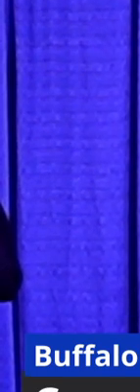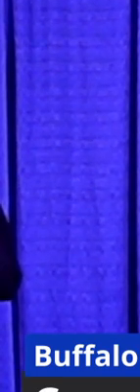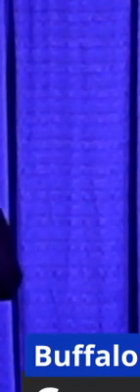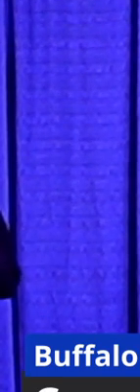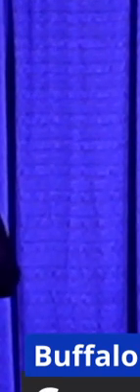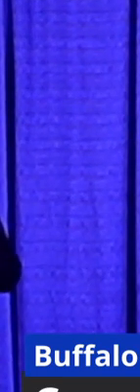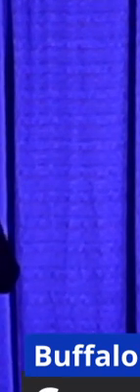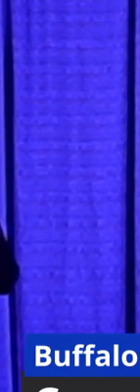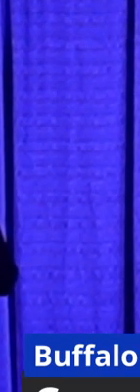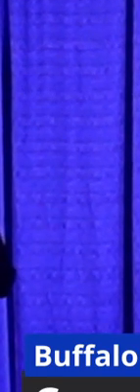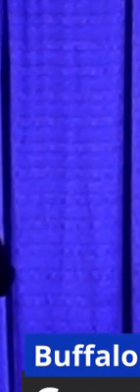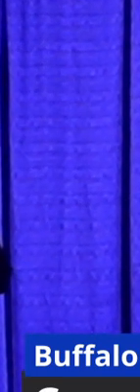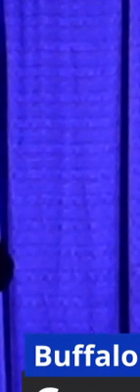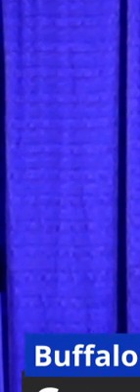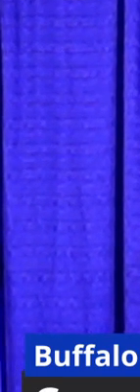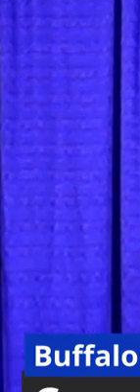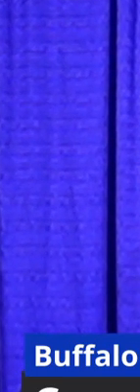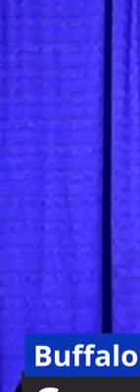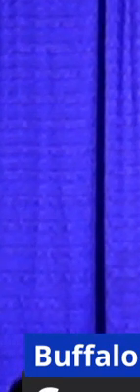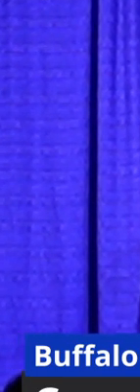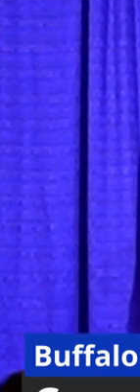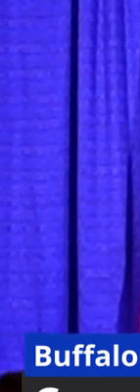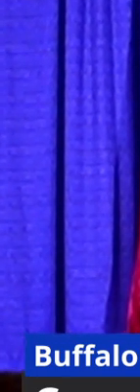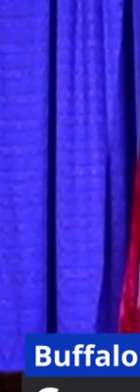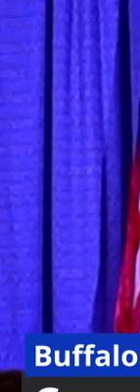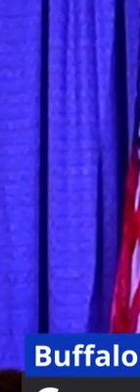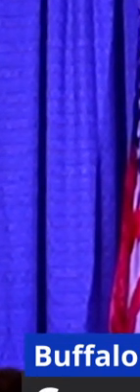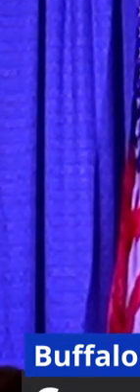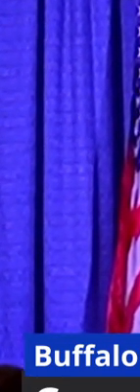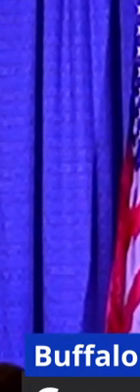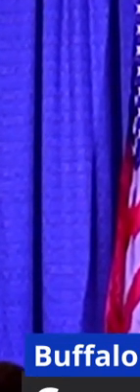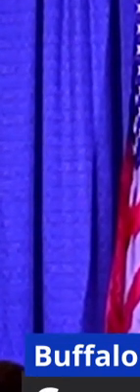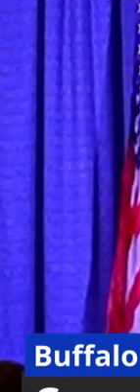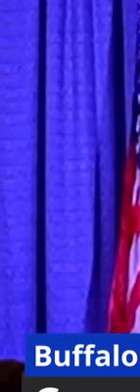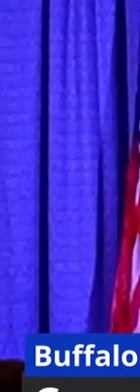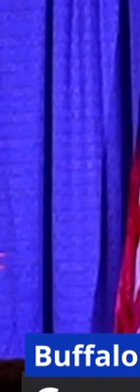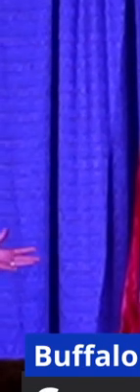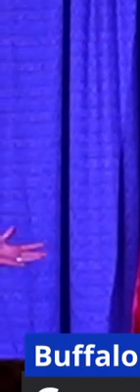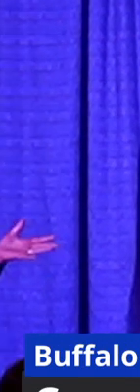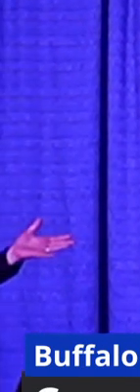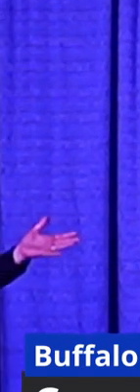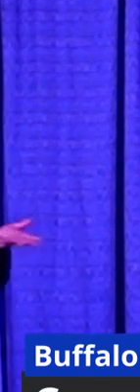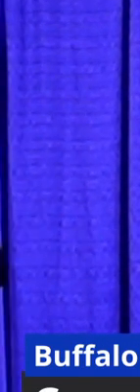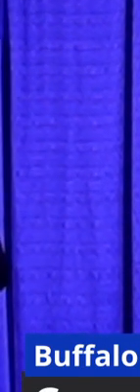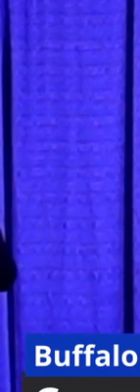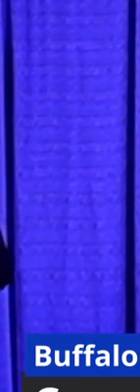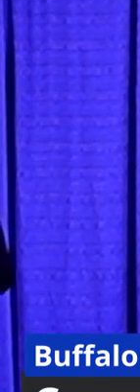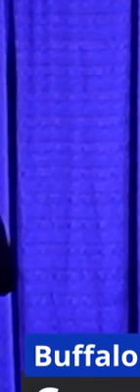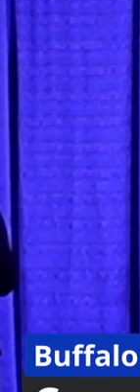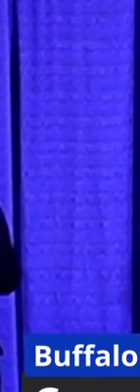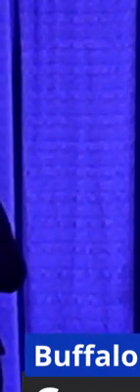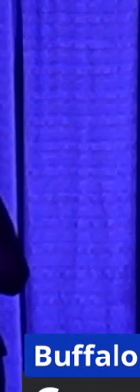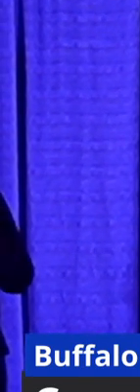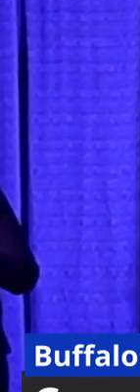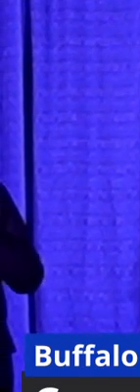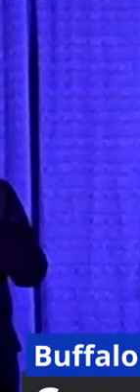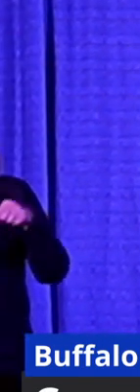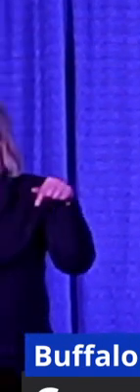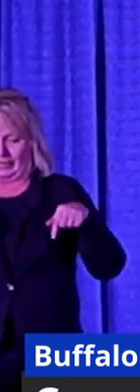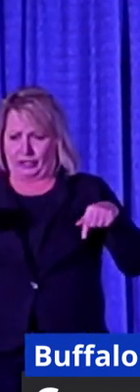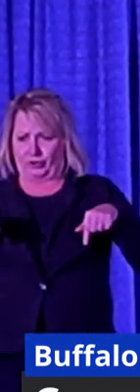about what I learned from Buffalo. And I want you to know the story that I have began